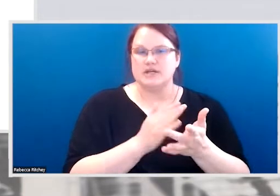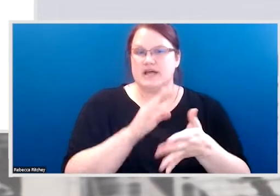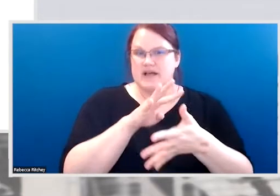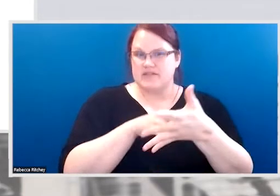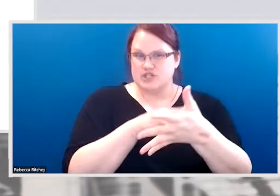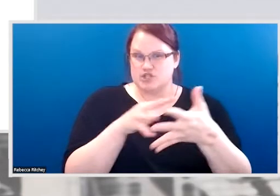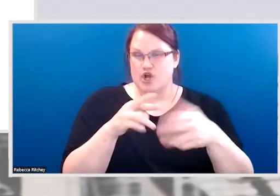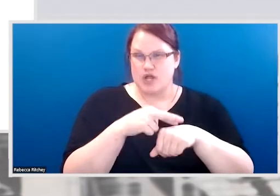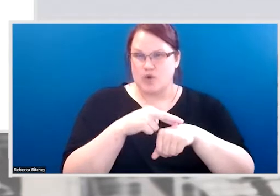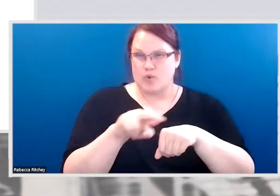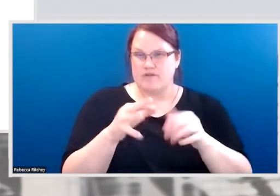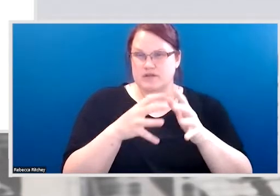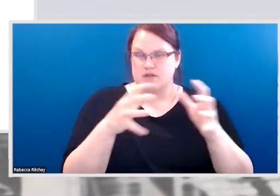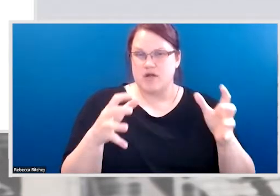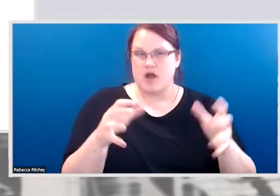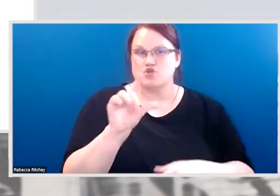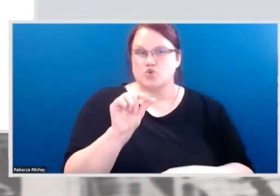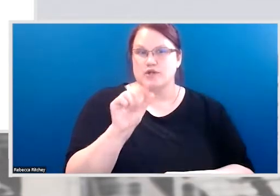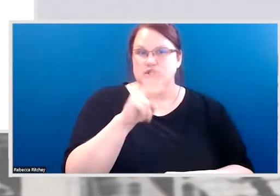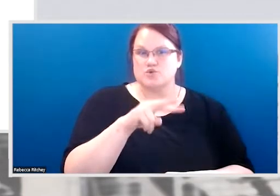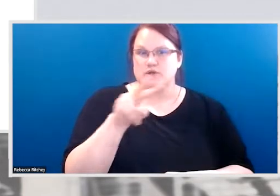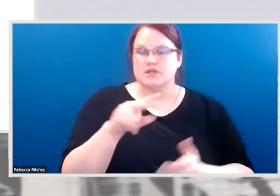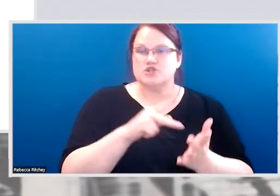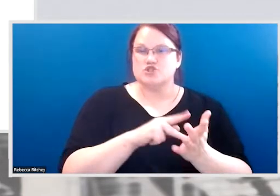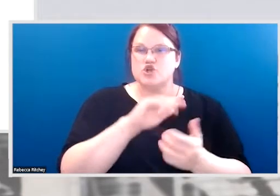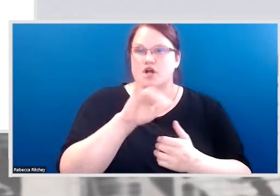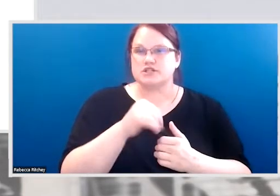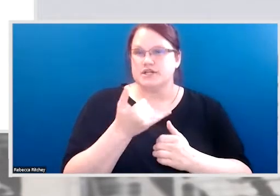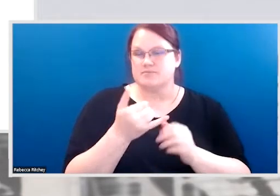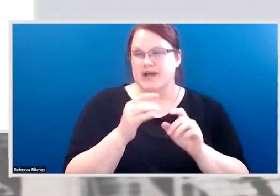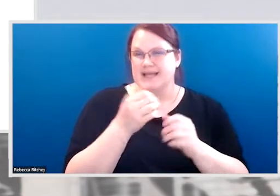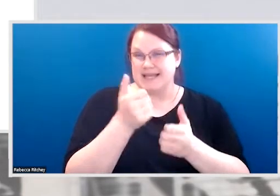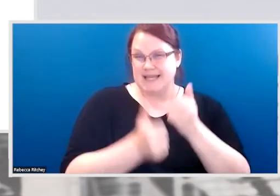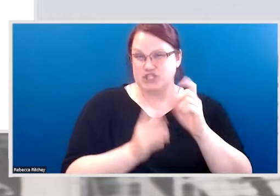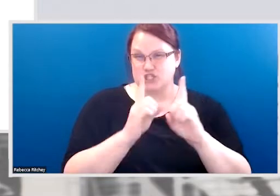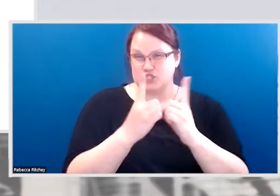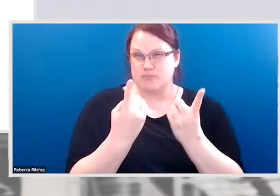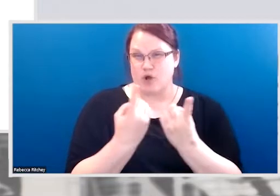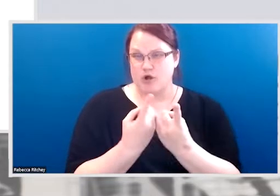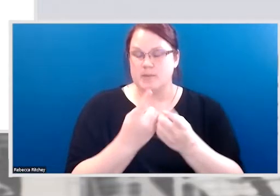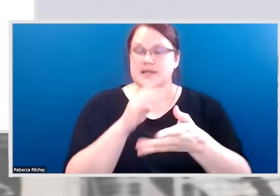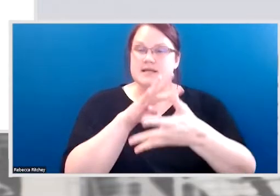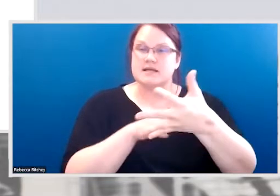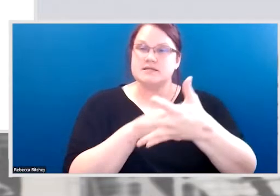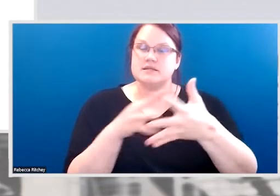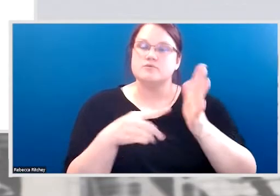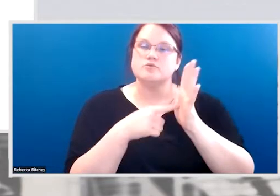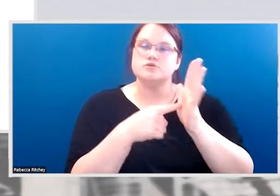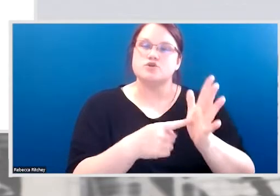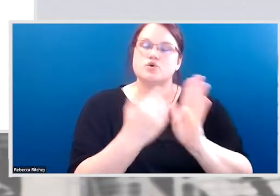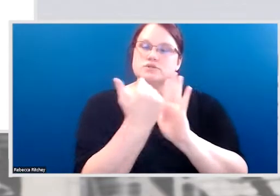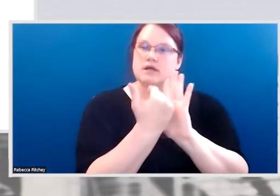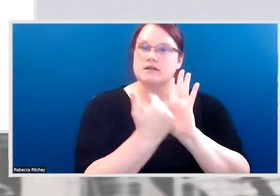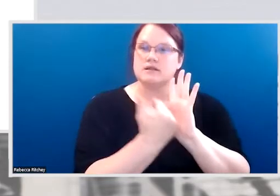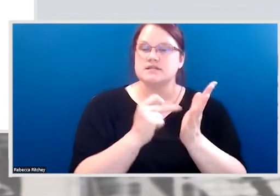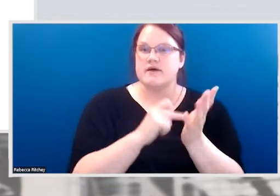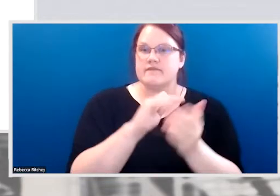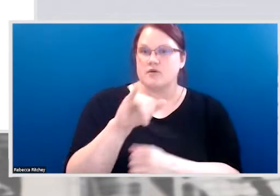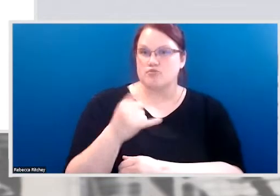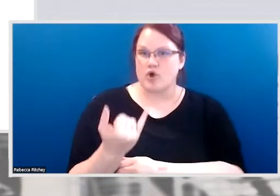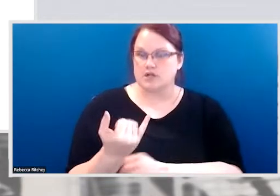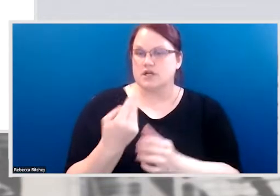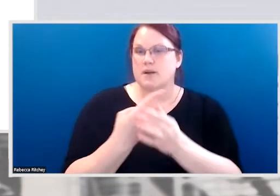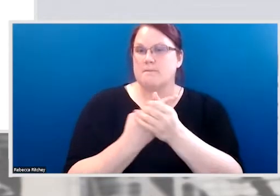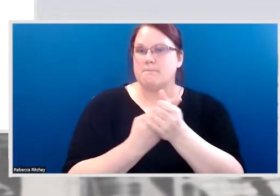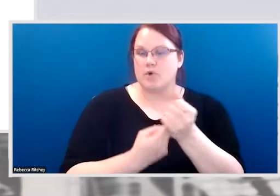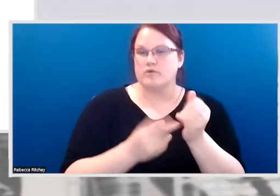reference quite a bit. It's the 2022 projects by department. It's a matrix table that shows a list of the projects, both